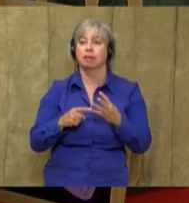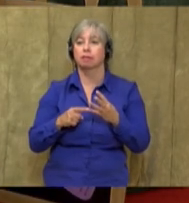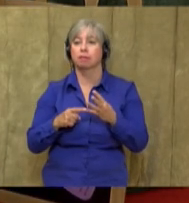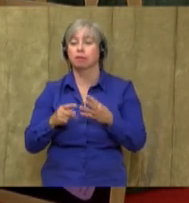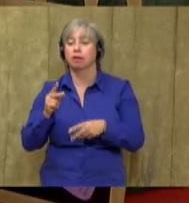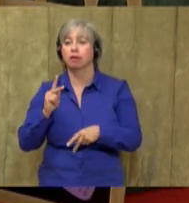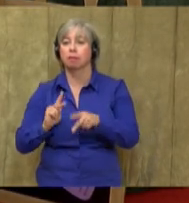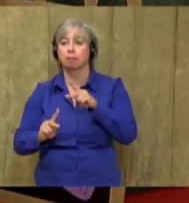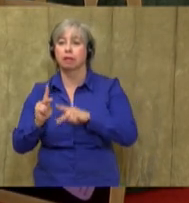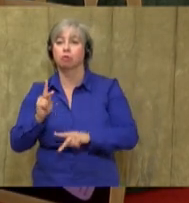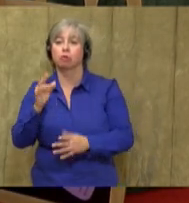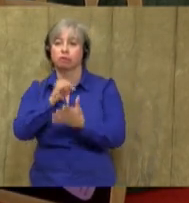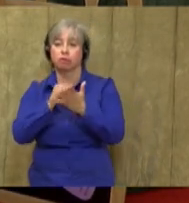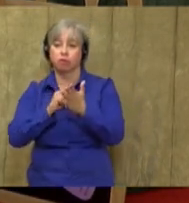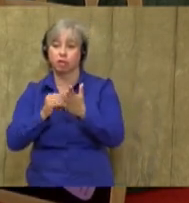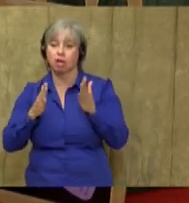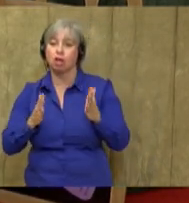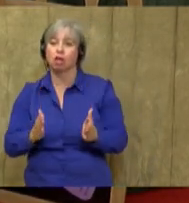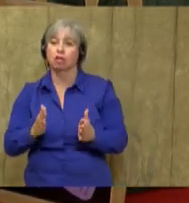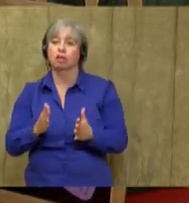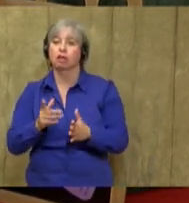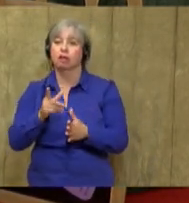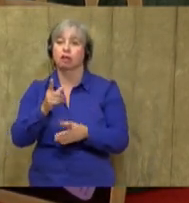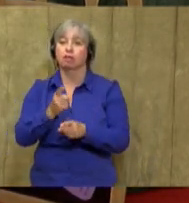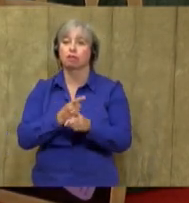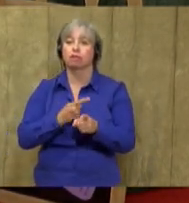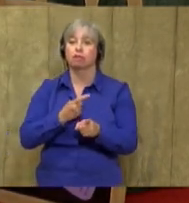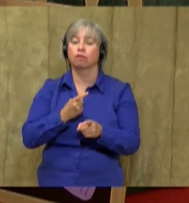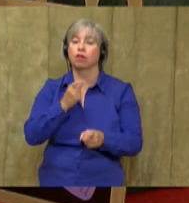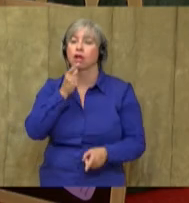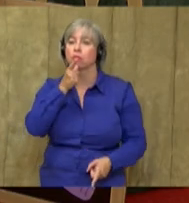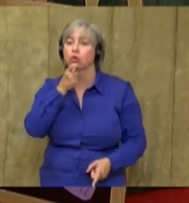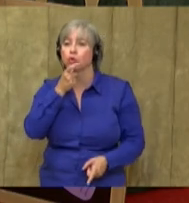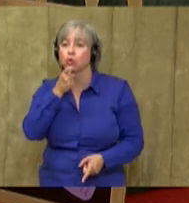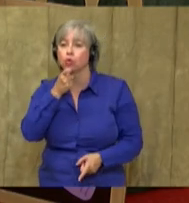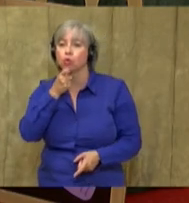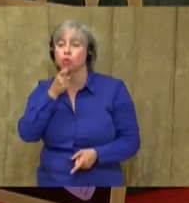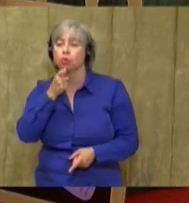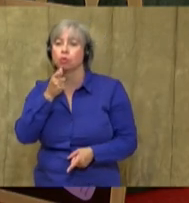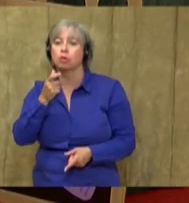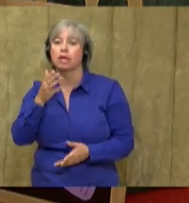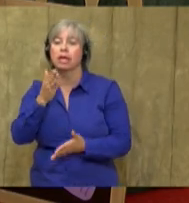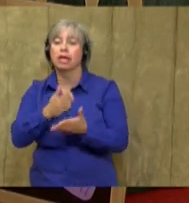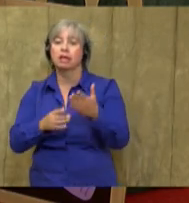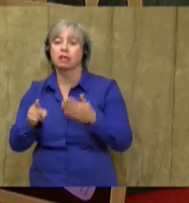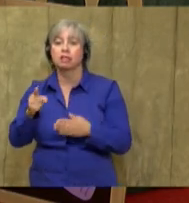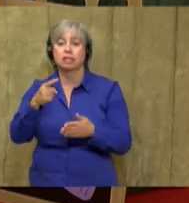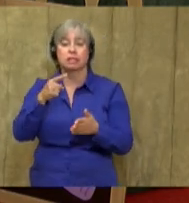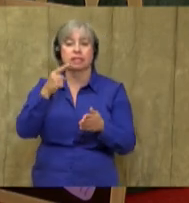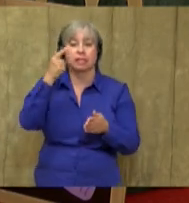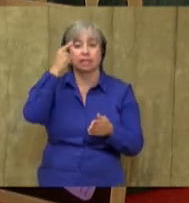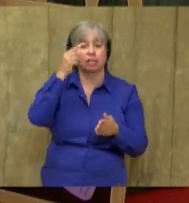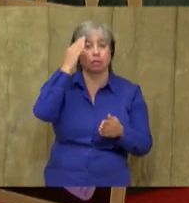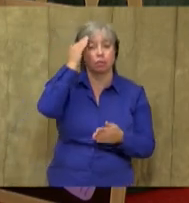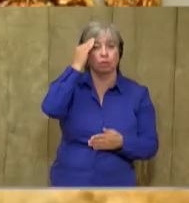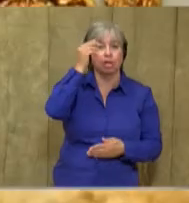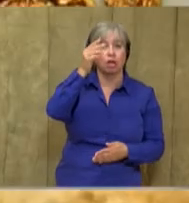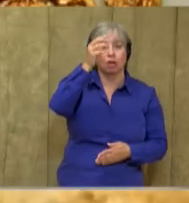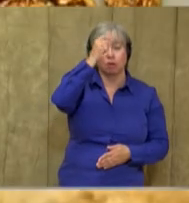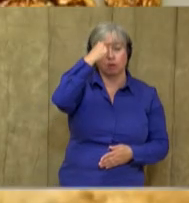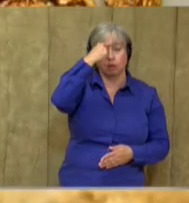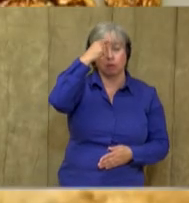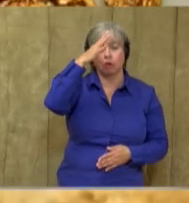become patrons of some great artists. Ones that you're going to recognize, Leonardo da Vinci